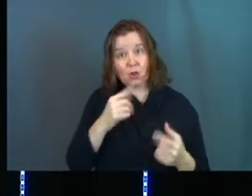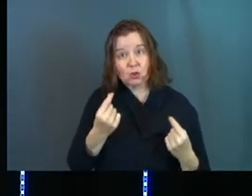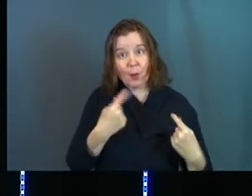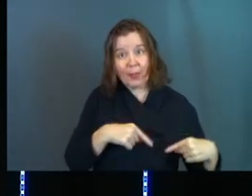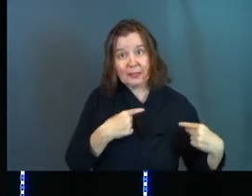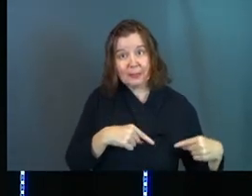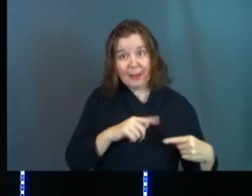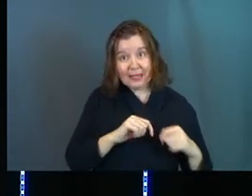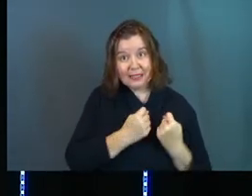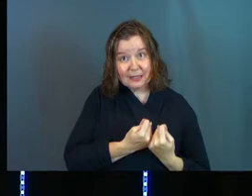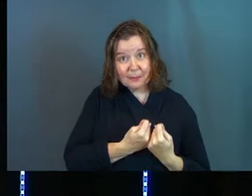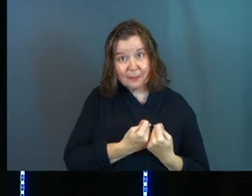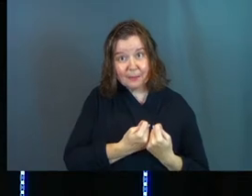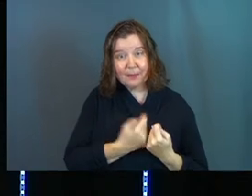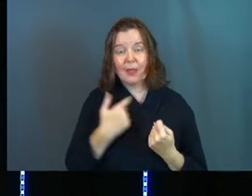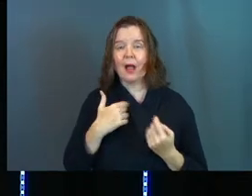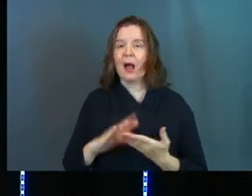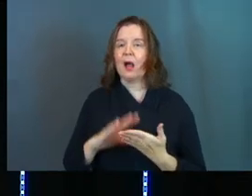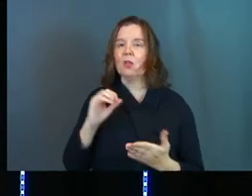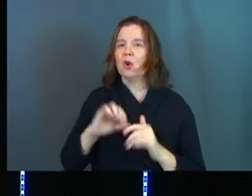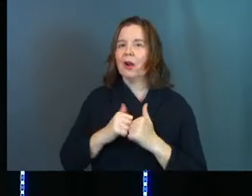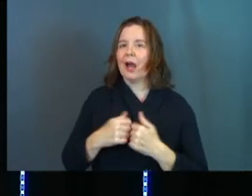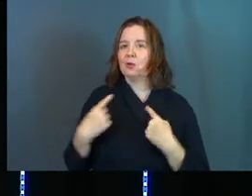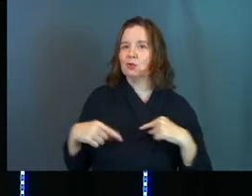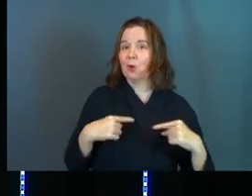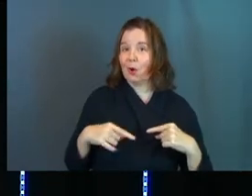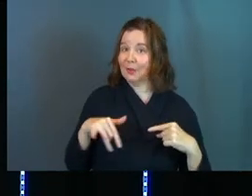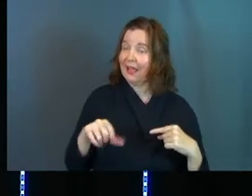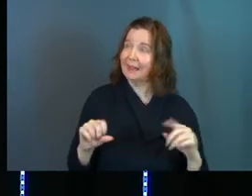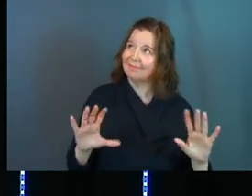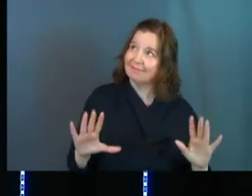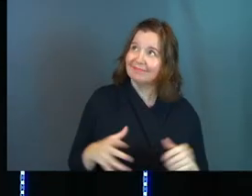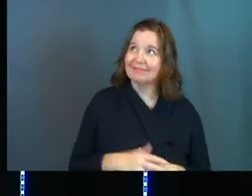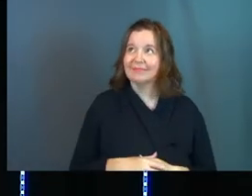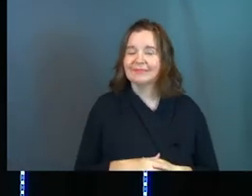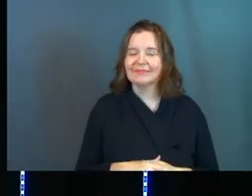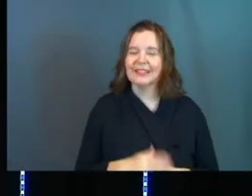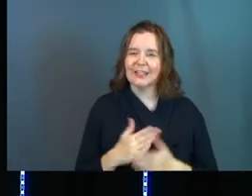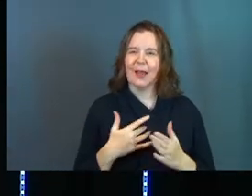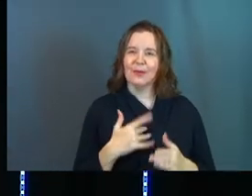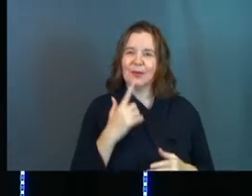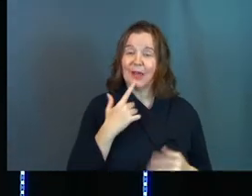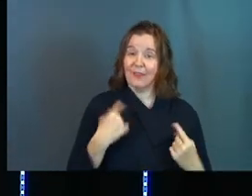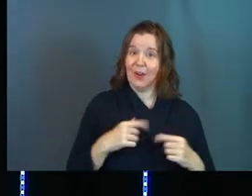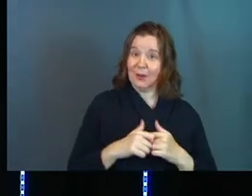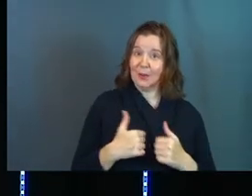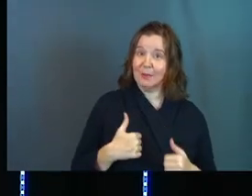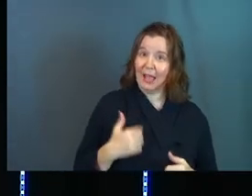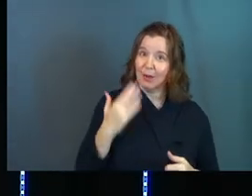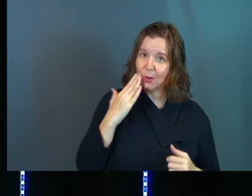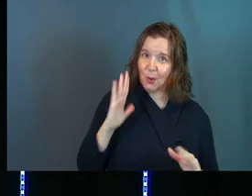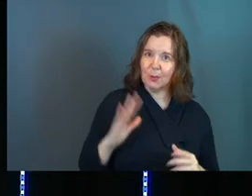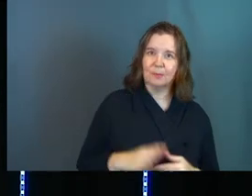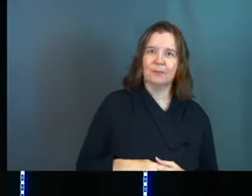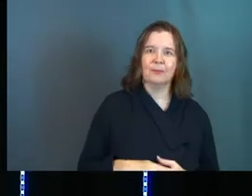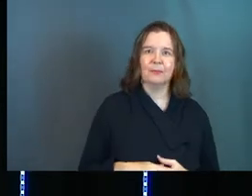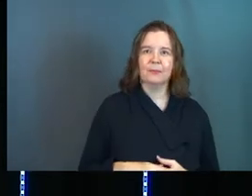to do on the debate team? I learned how to argue, yeah. Some of you guys would have argued with me and you